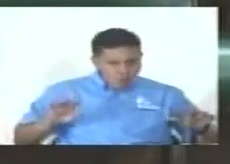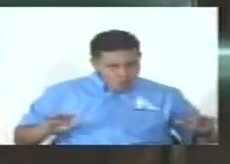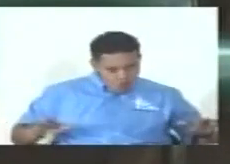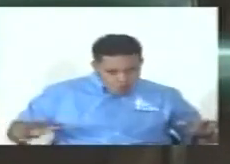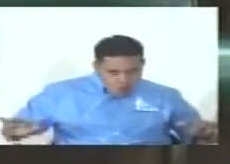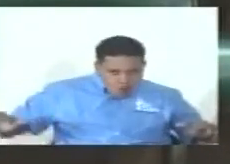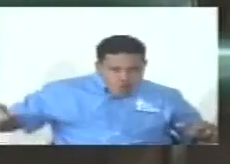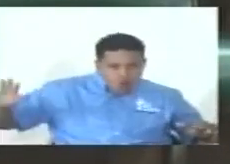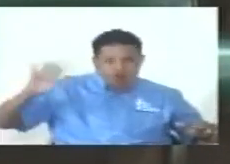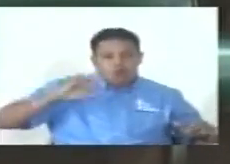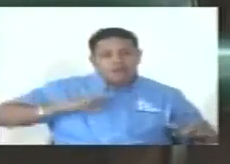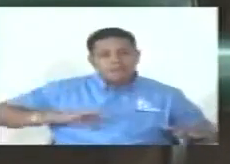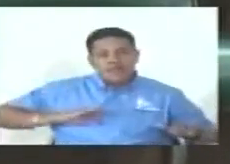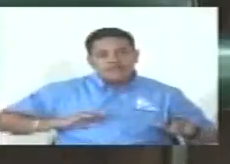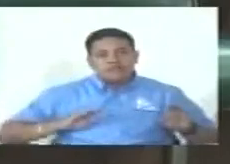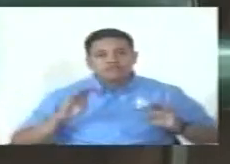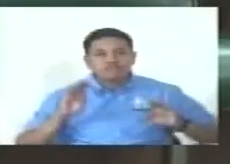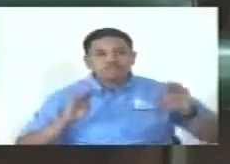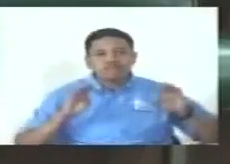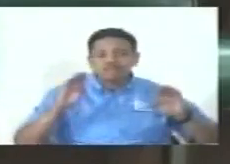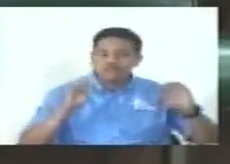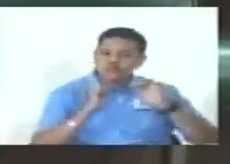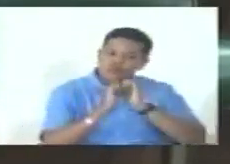left behind. And